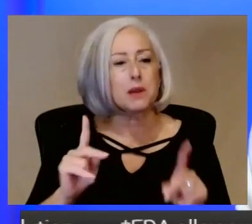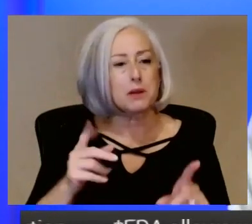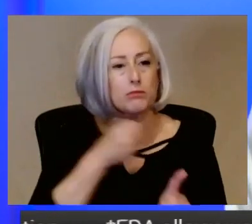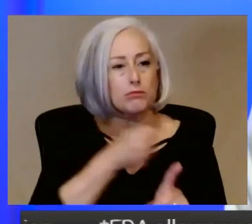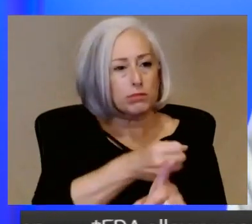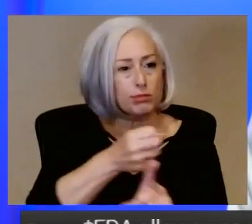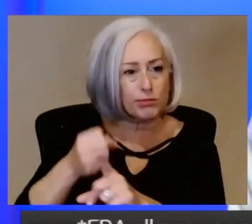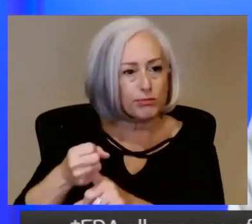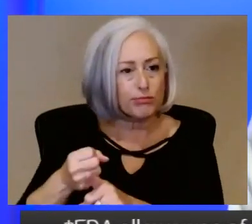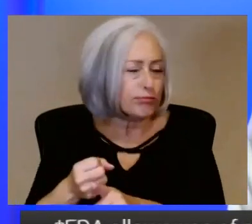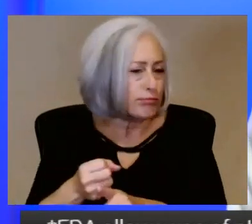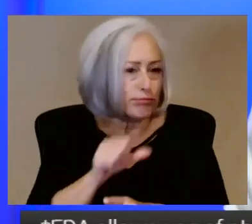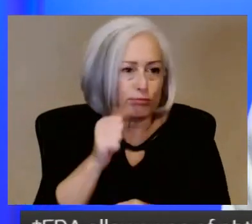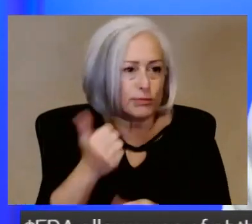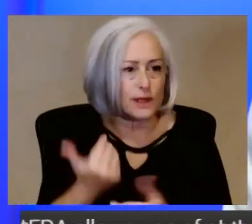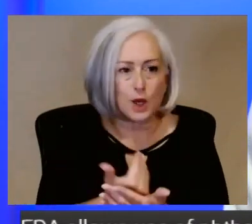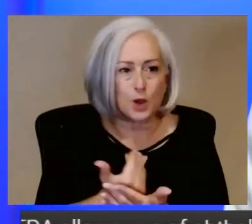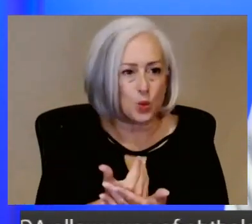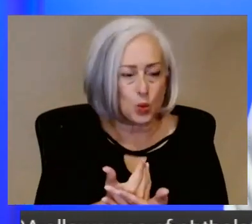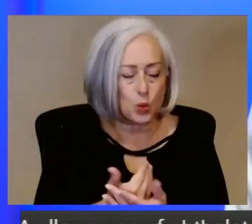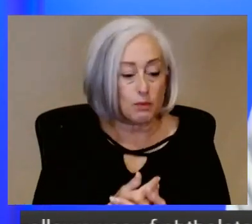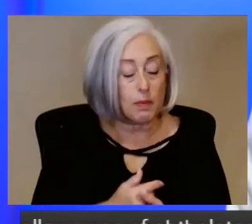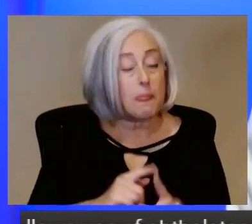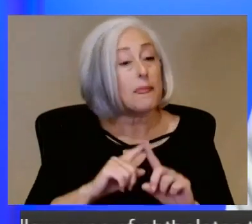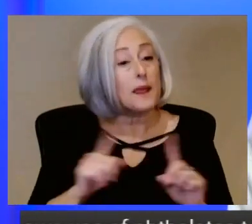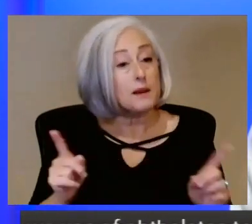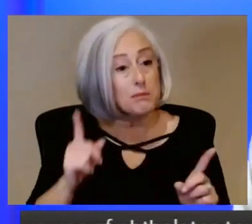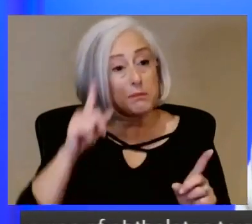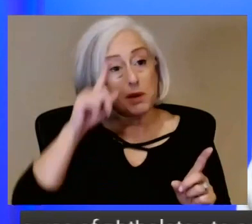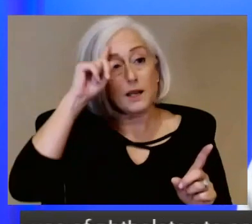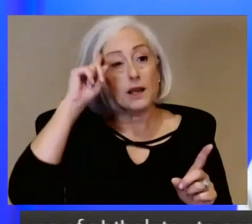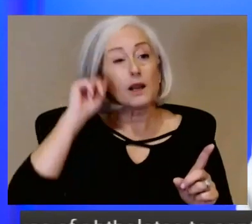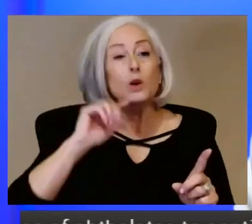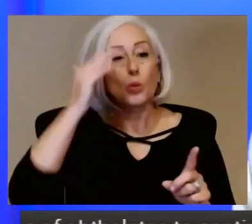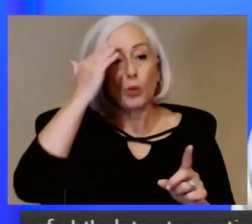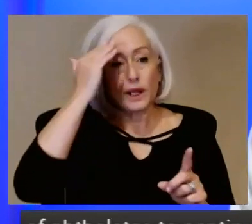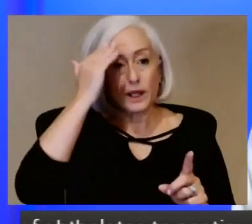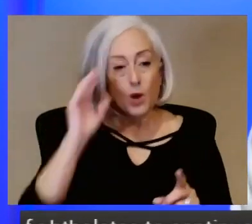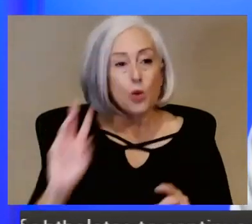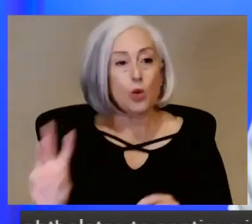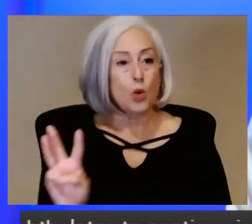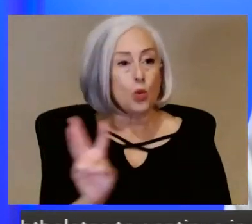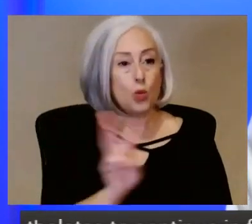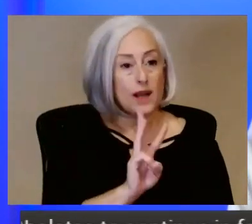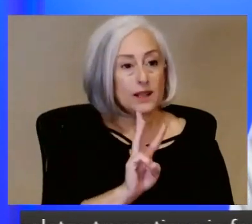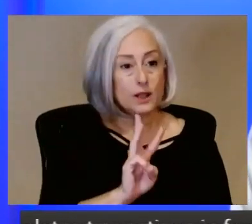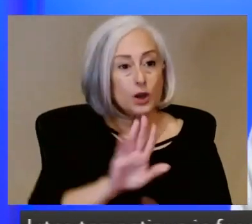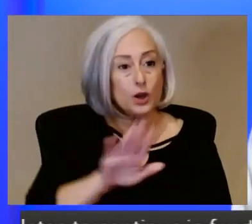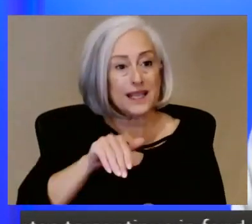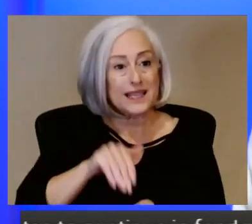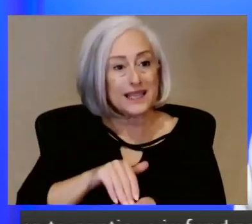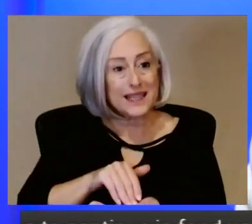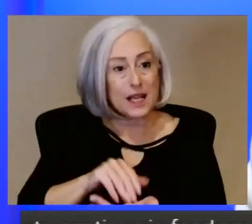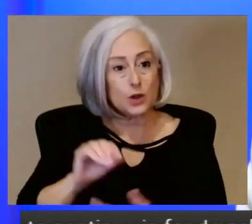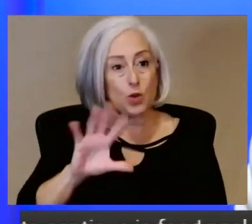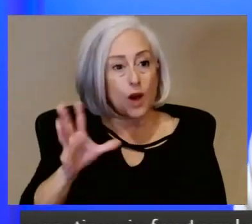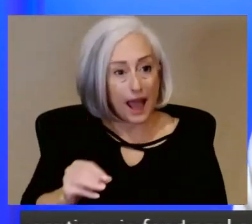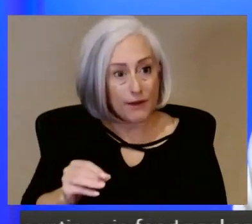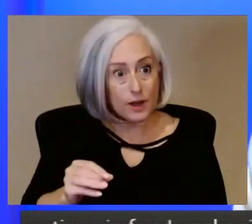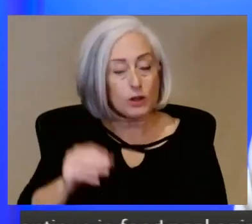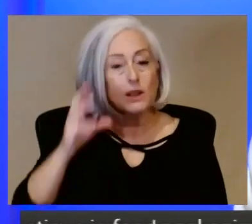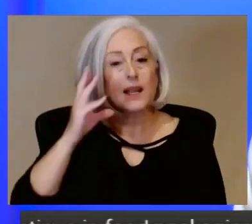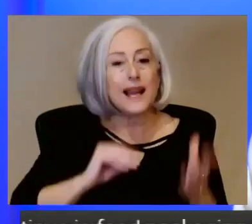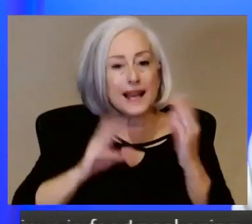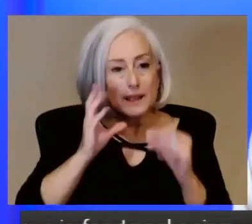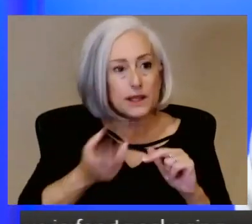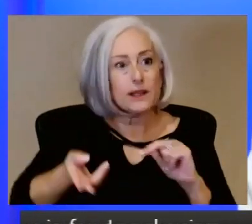know, unfortunately, some of those countries in Western and Central Africa have been dealing with an increase in cases over the last